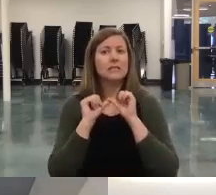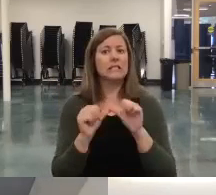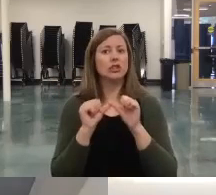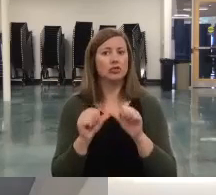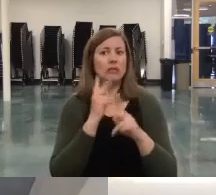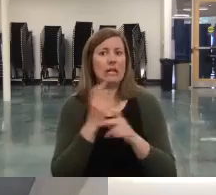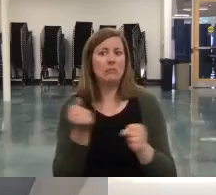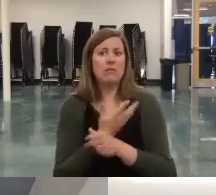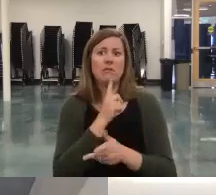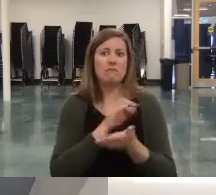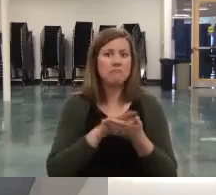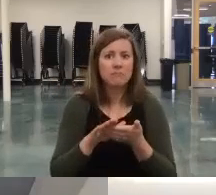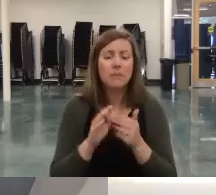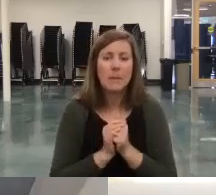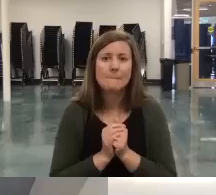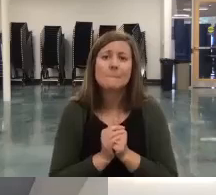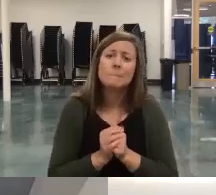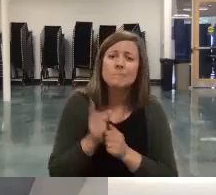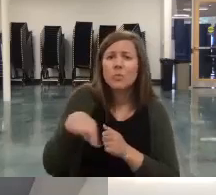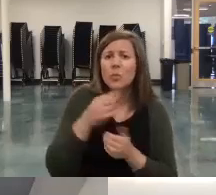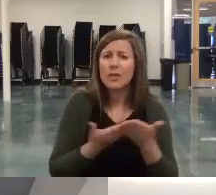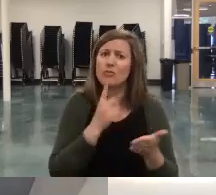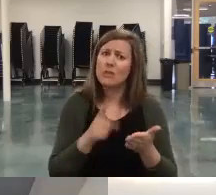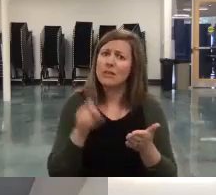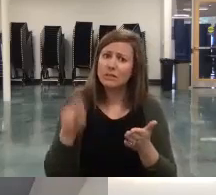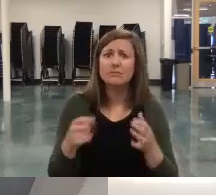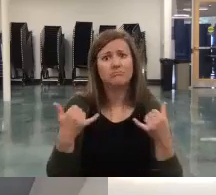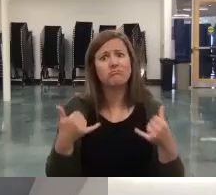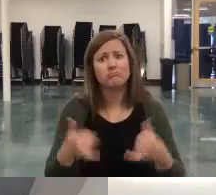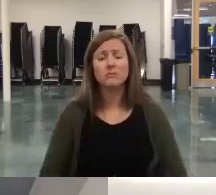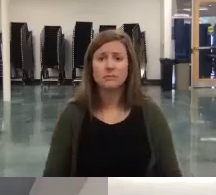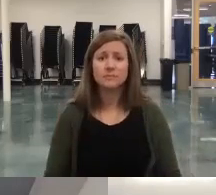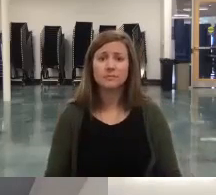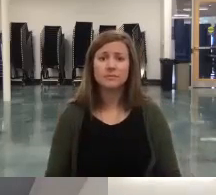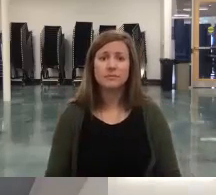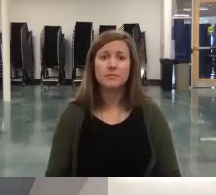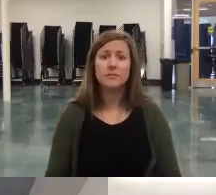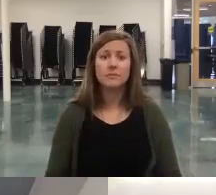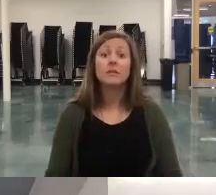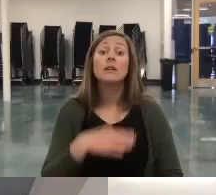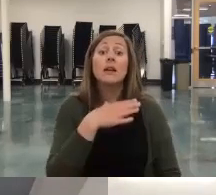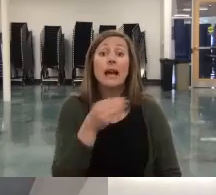everything sanitary. Those are the items that we really need right now. And you can